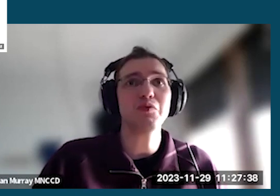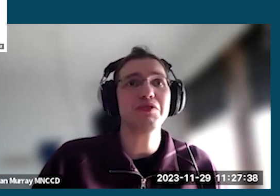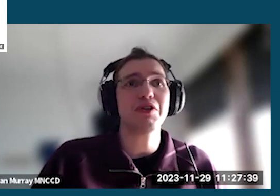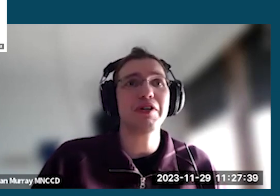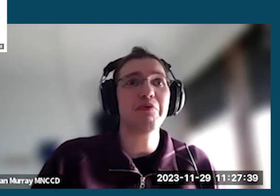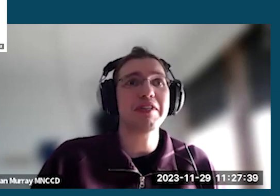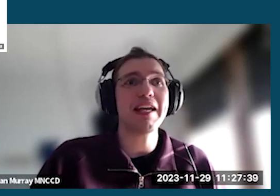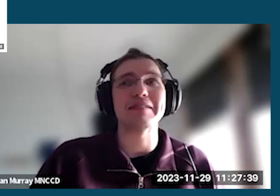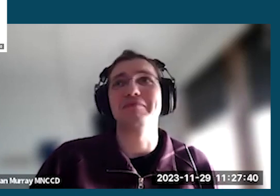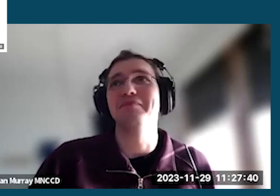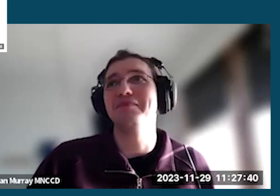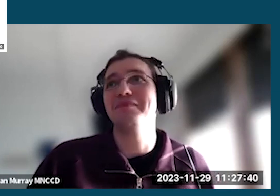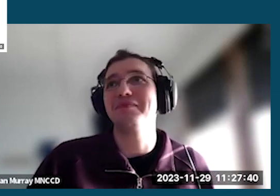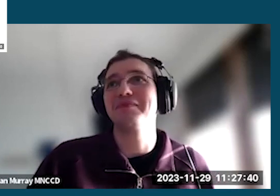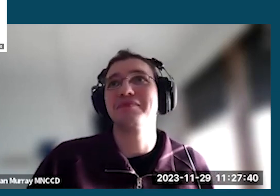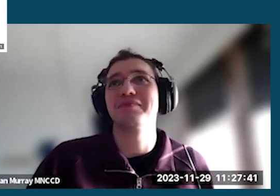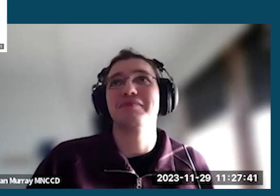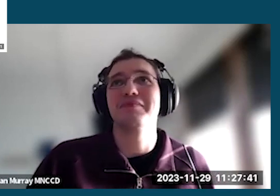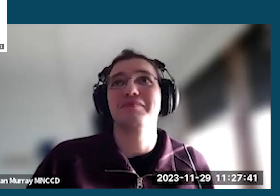And we'll start again with Kate.